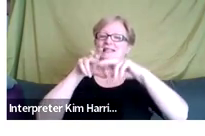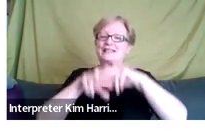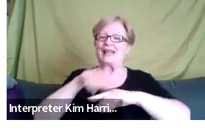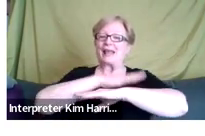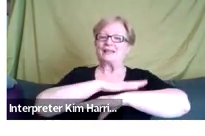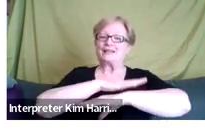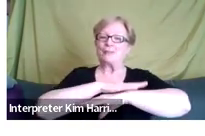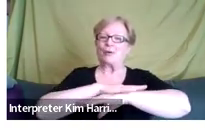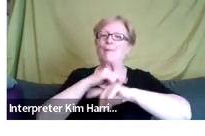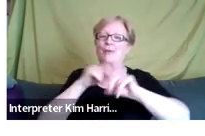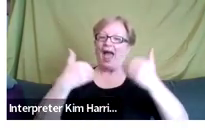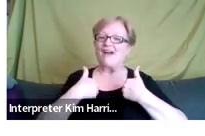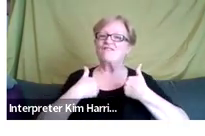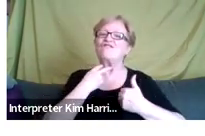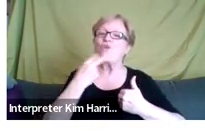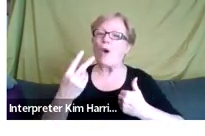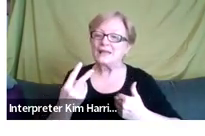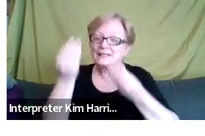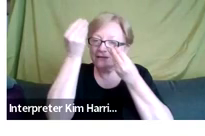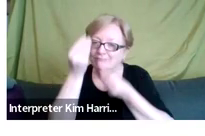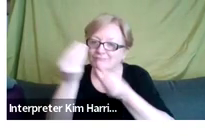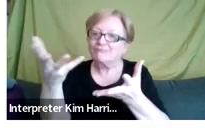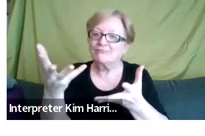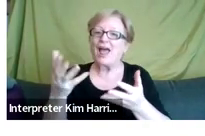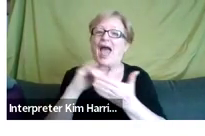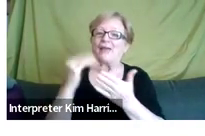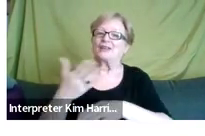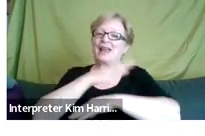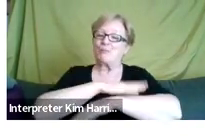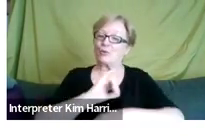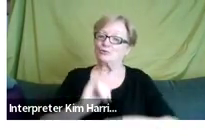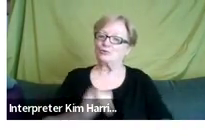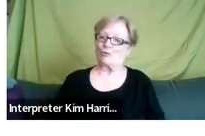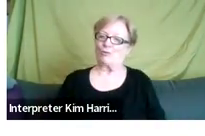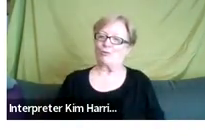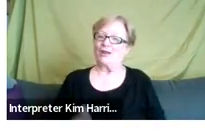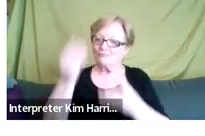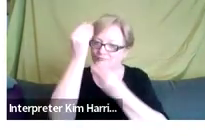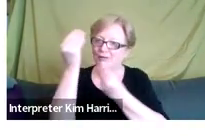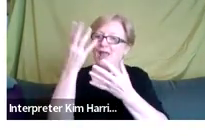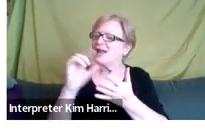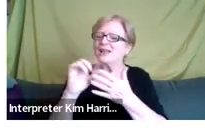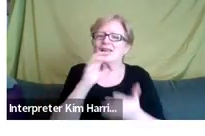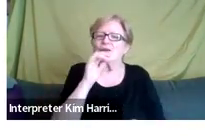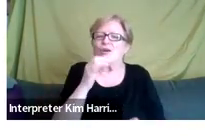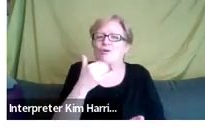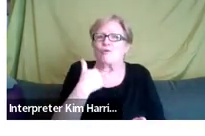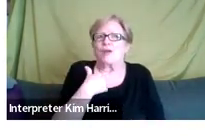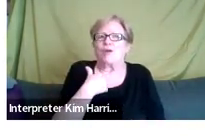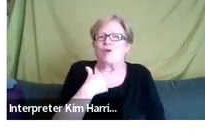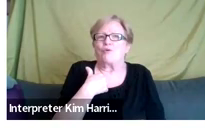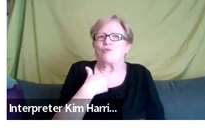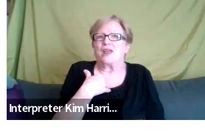the table. So when we think about that, putting ourselves in, or not putting ourselves, but, you